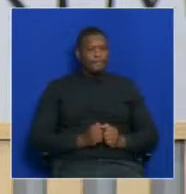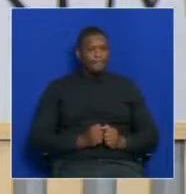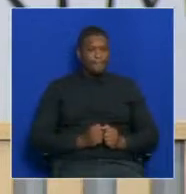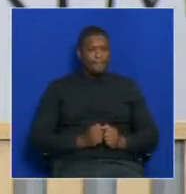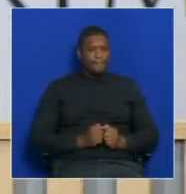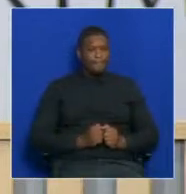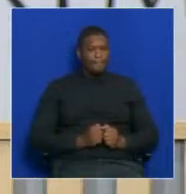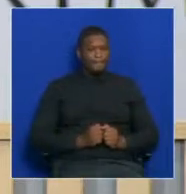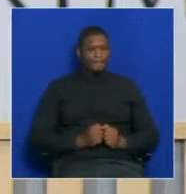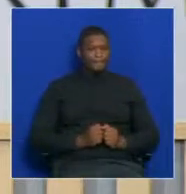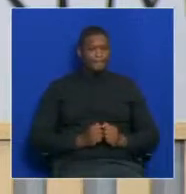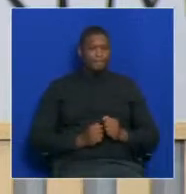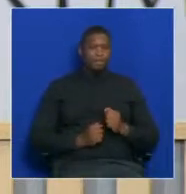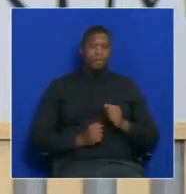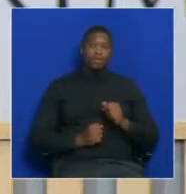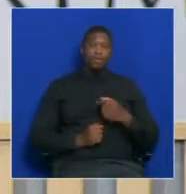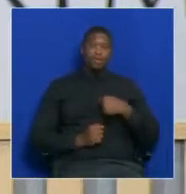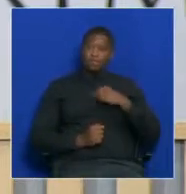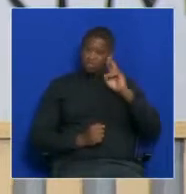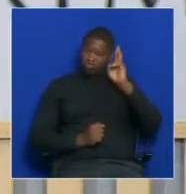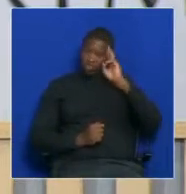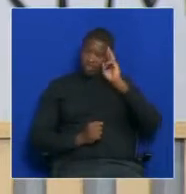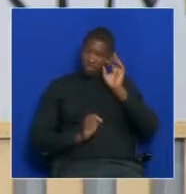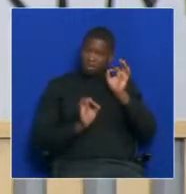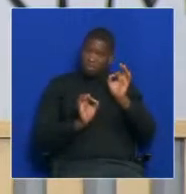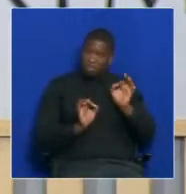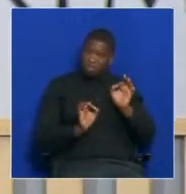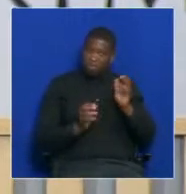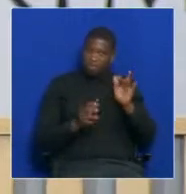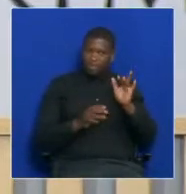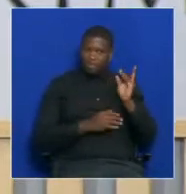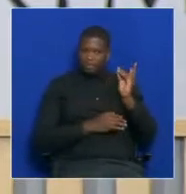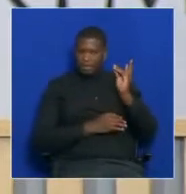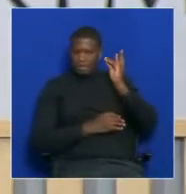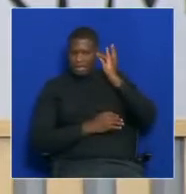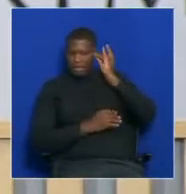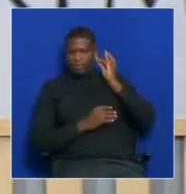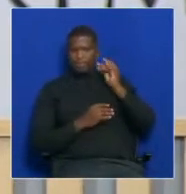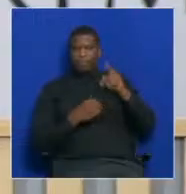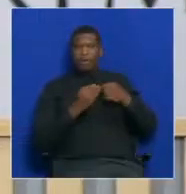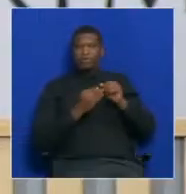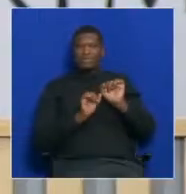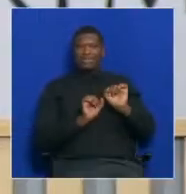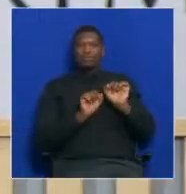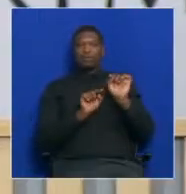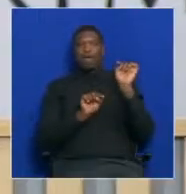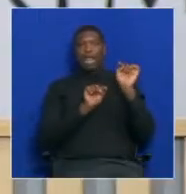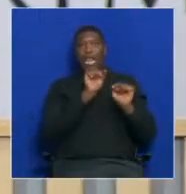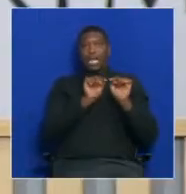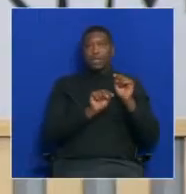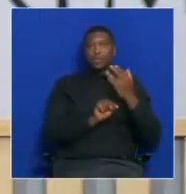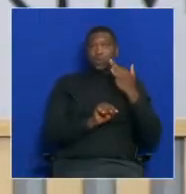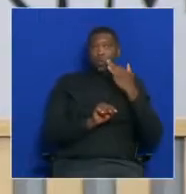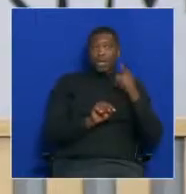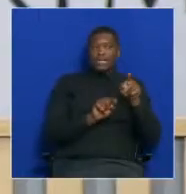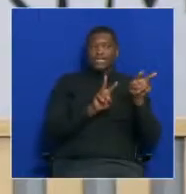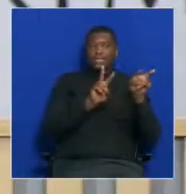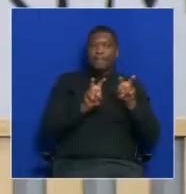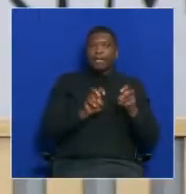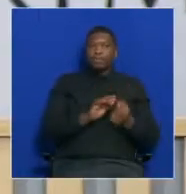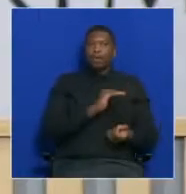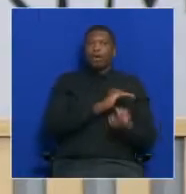my recollection is I heard of these allegations when these matters were ventilated here at the